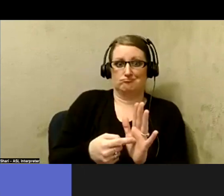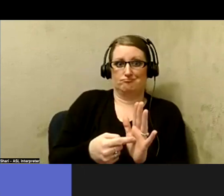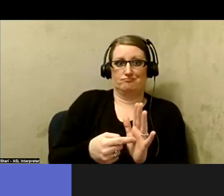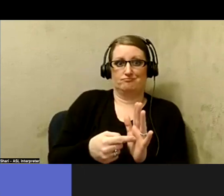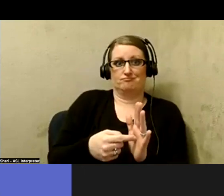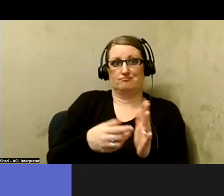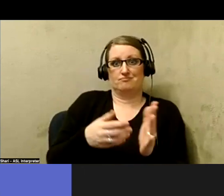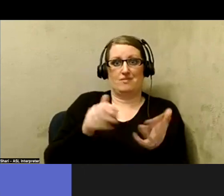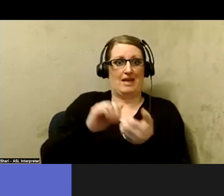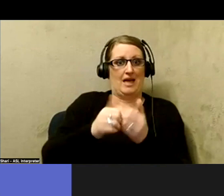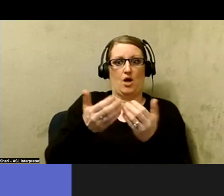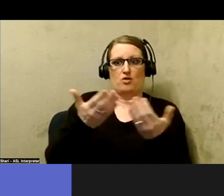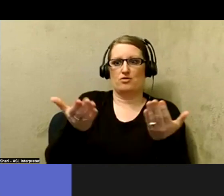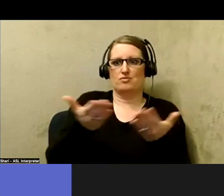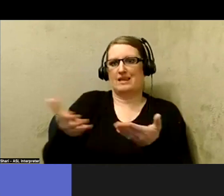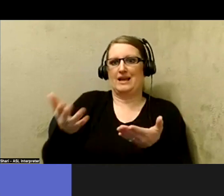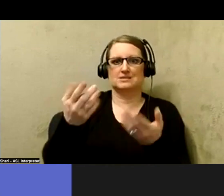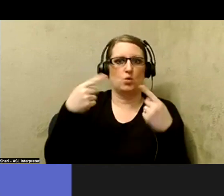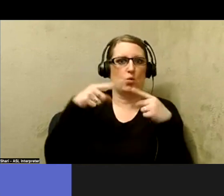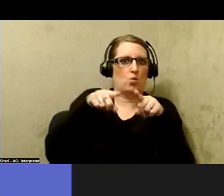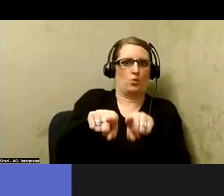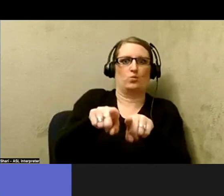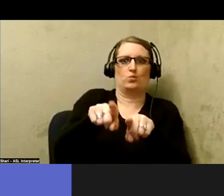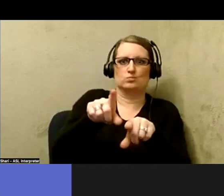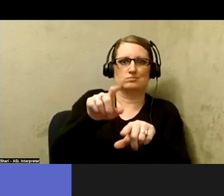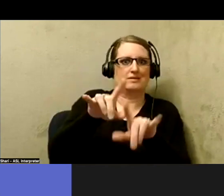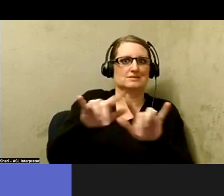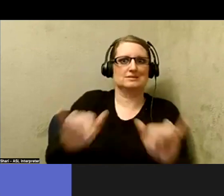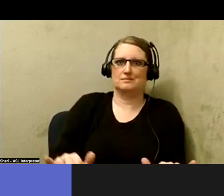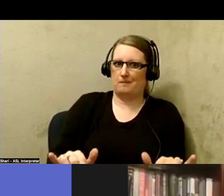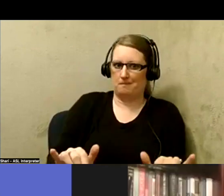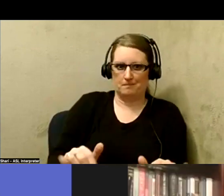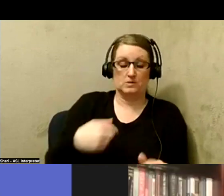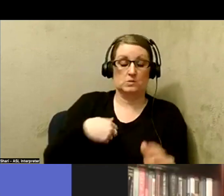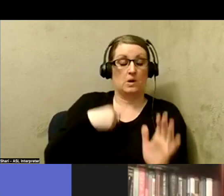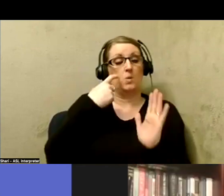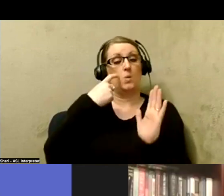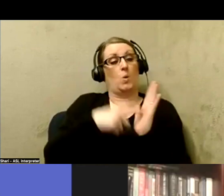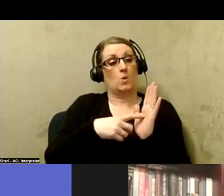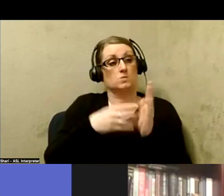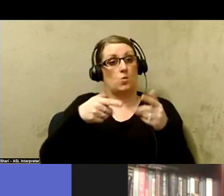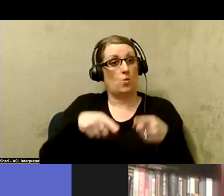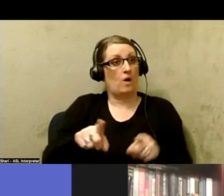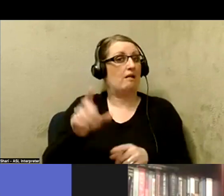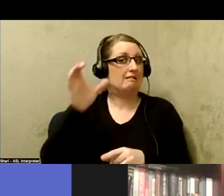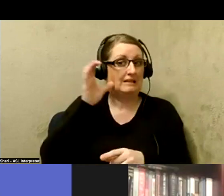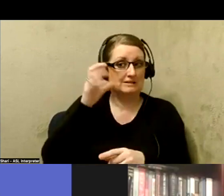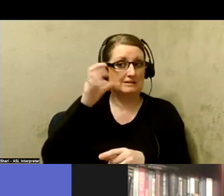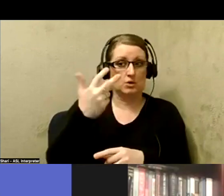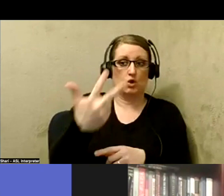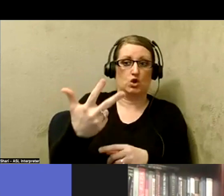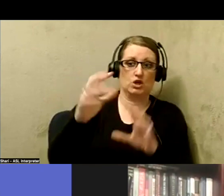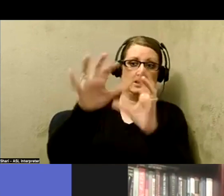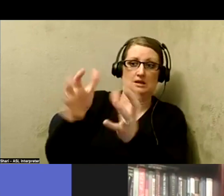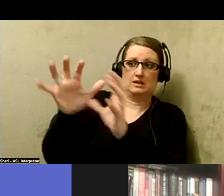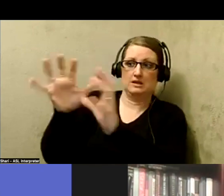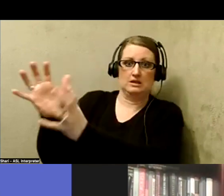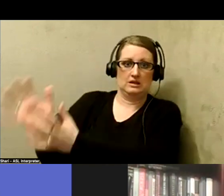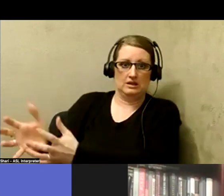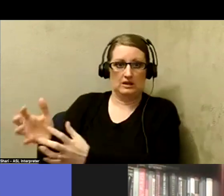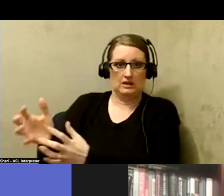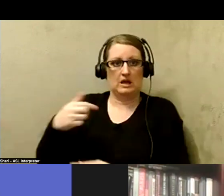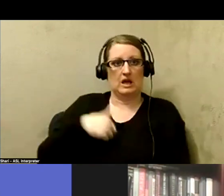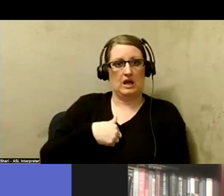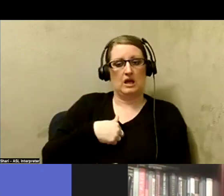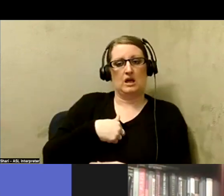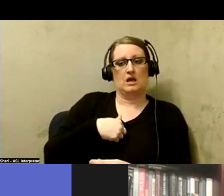work in tandem. One thing I noticed while listening to the three groups of panelists speaking was like a